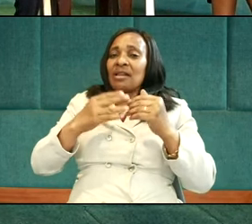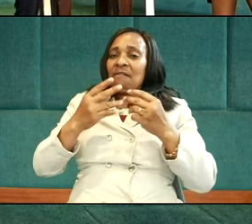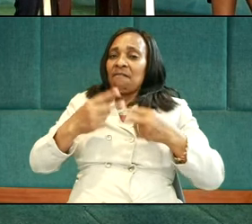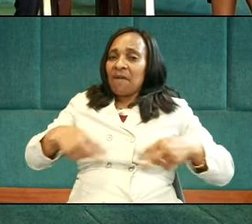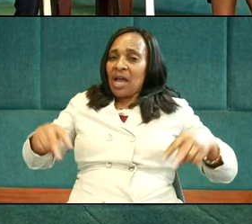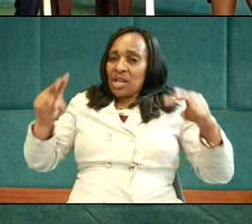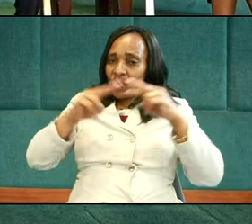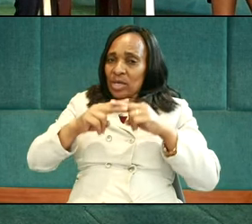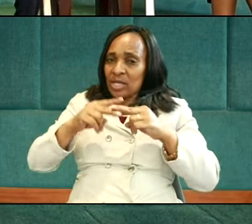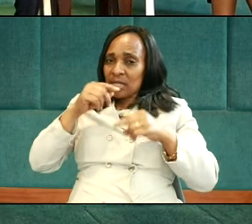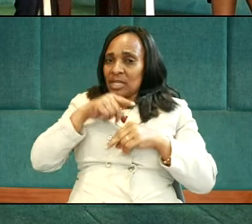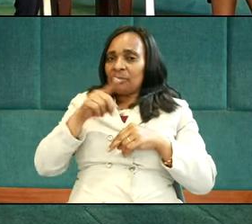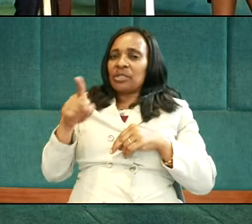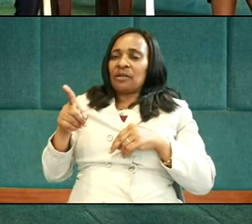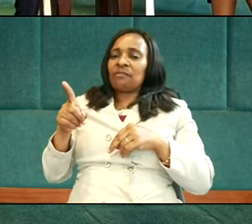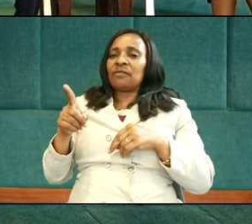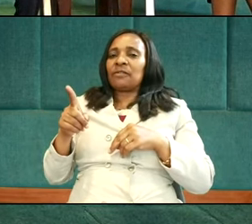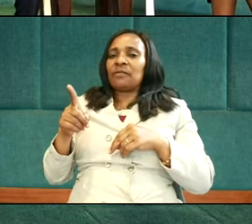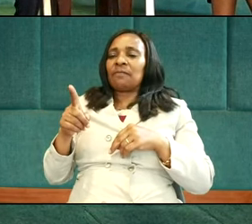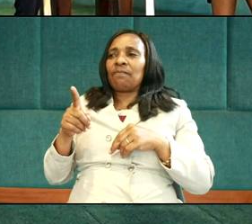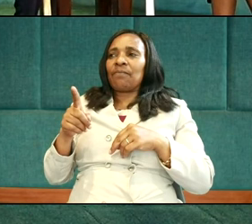himself.